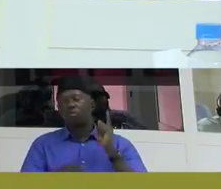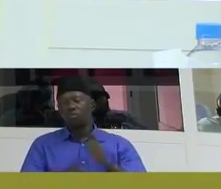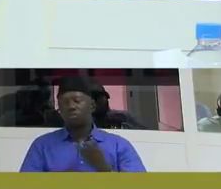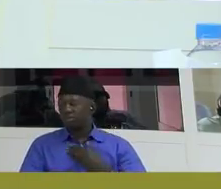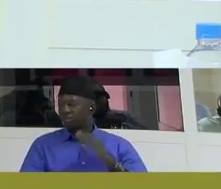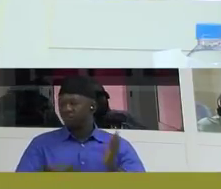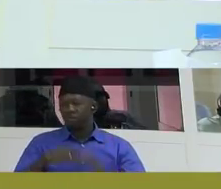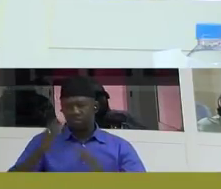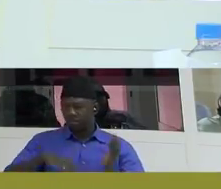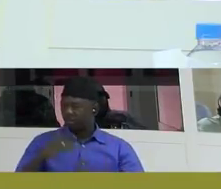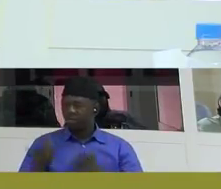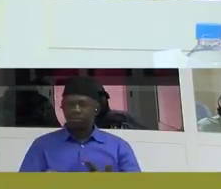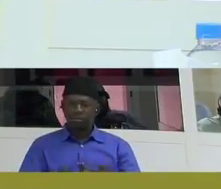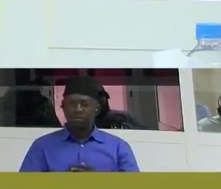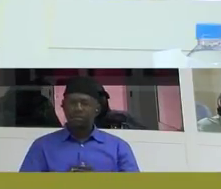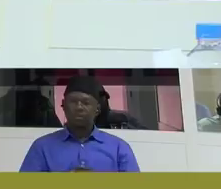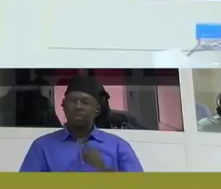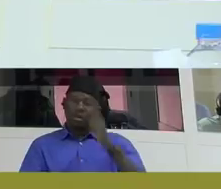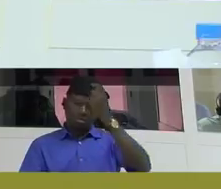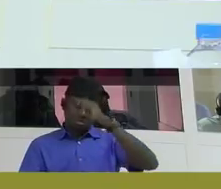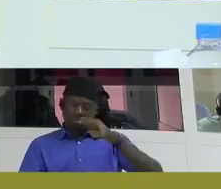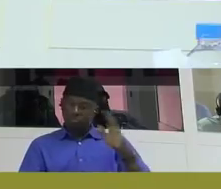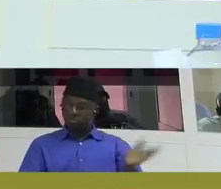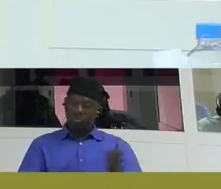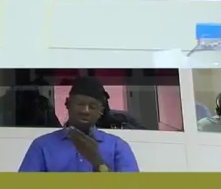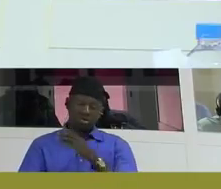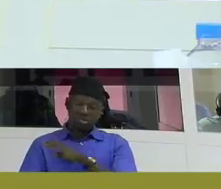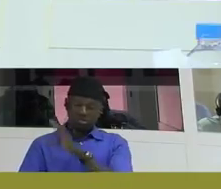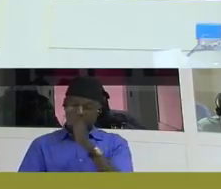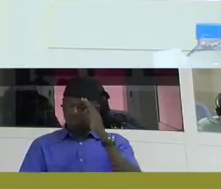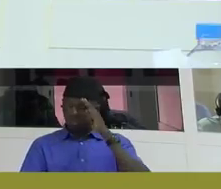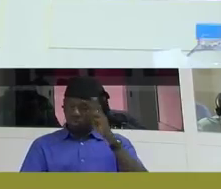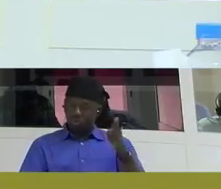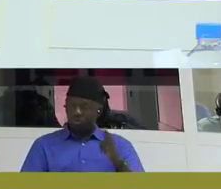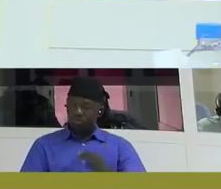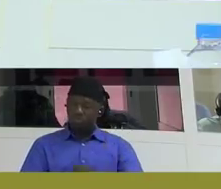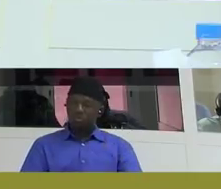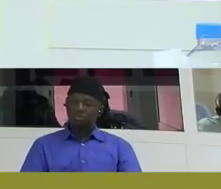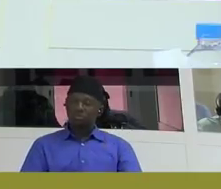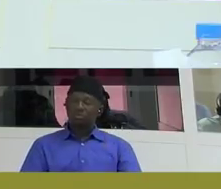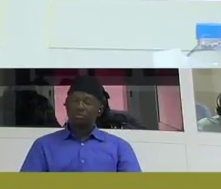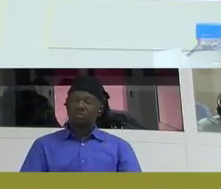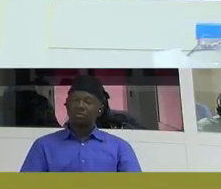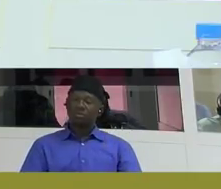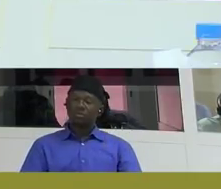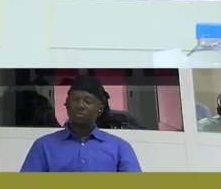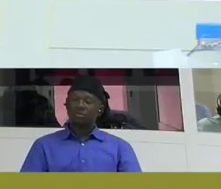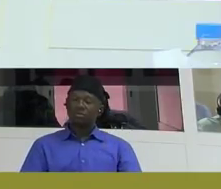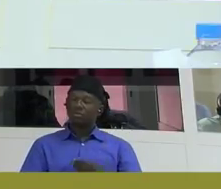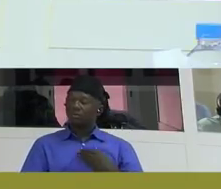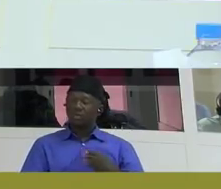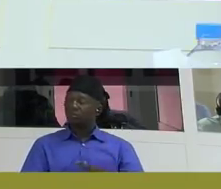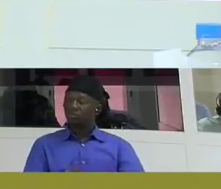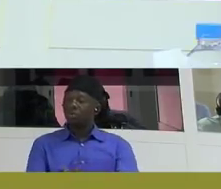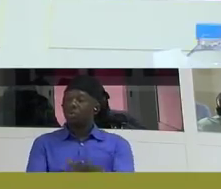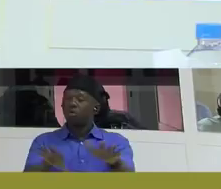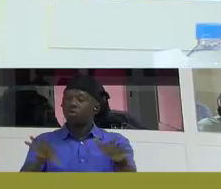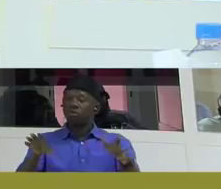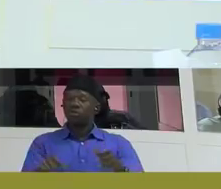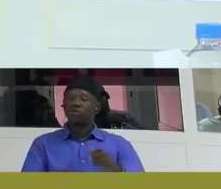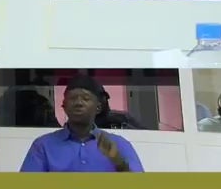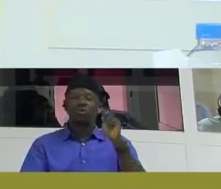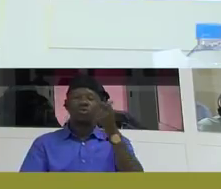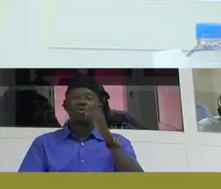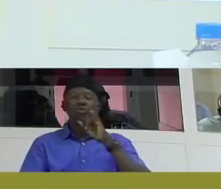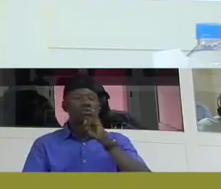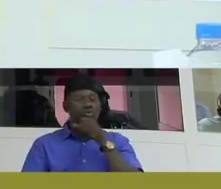They went into all these homes, they extended it up to New Jerusalem,